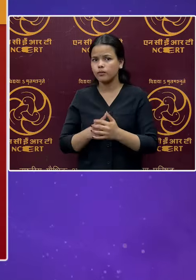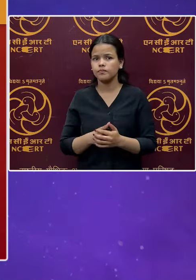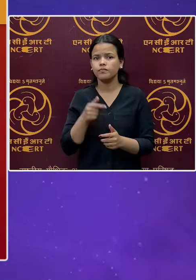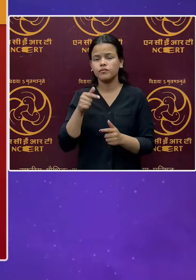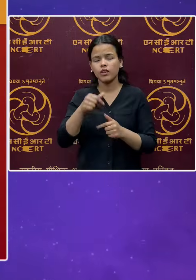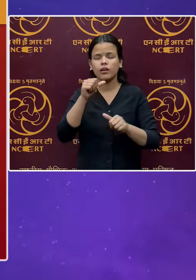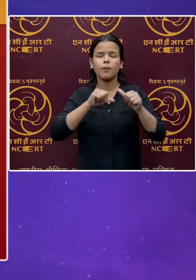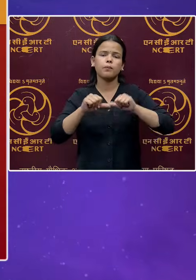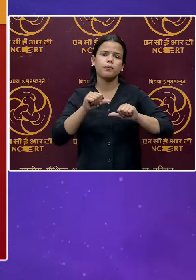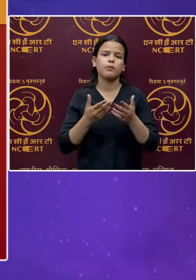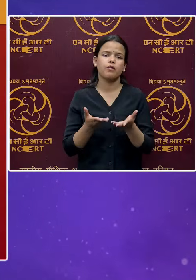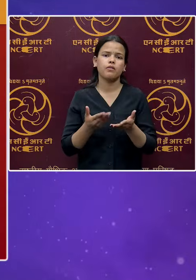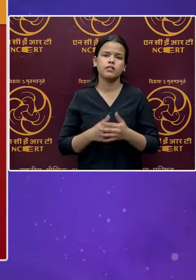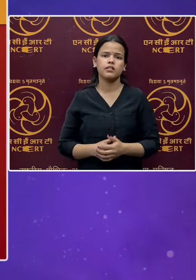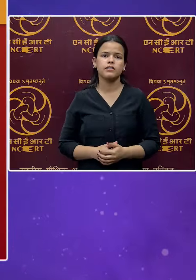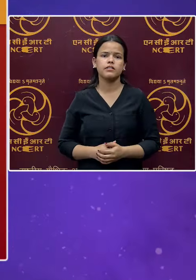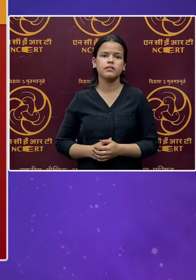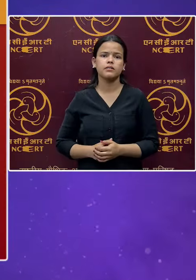courses.